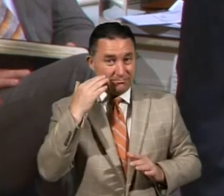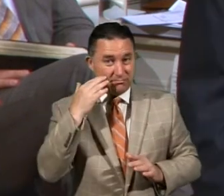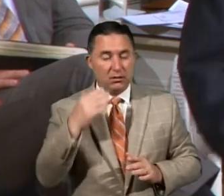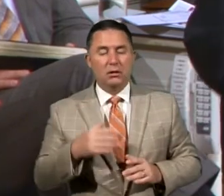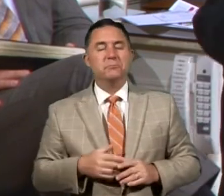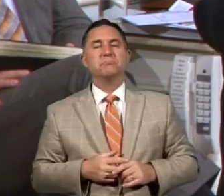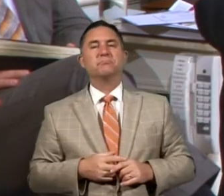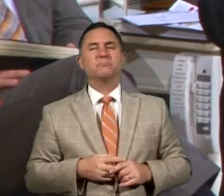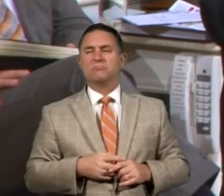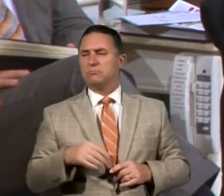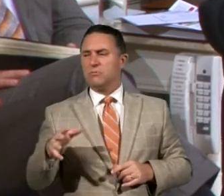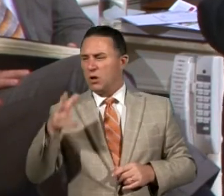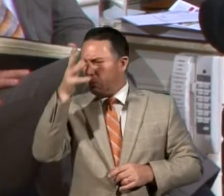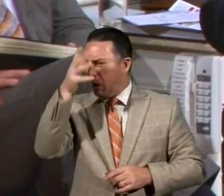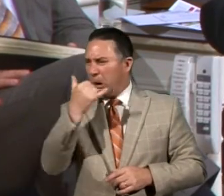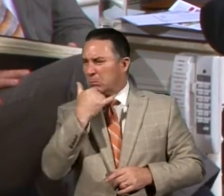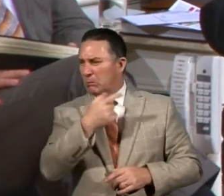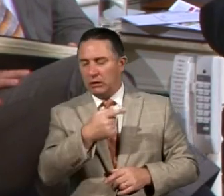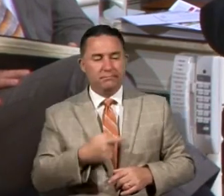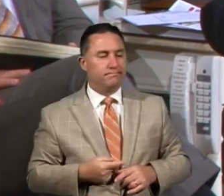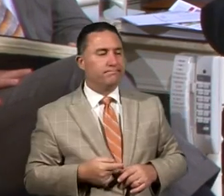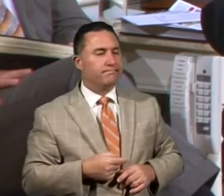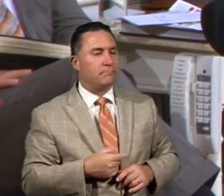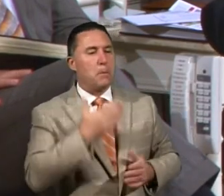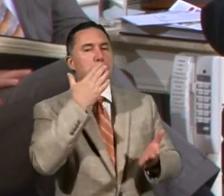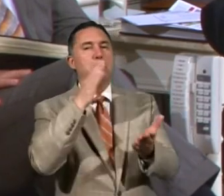said, Grandpa, what's the matter? He said, bad salt.